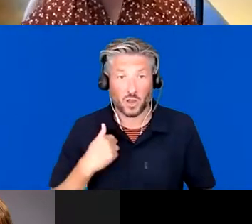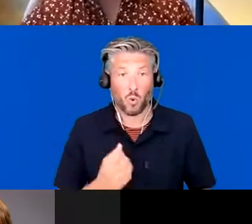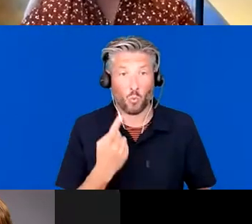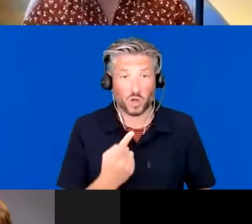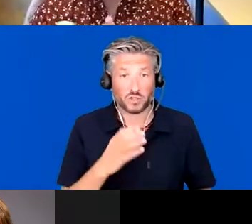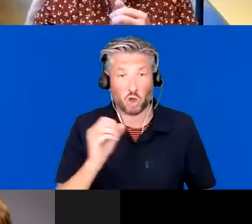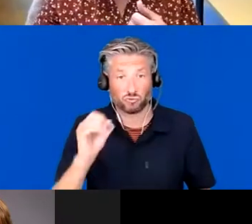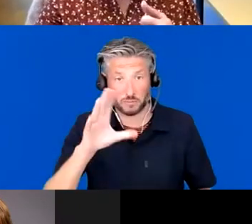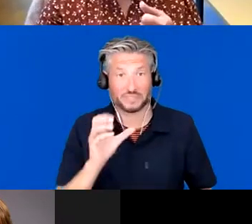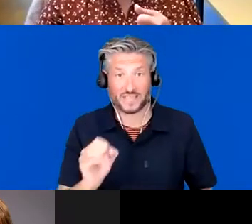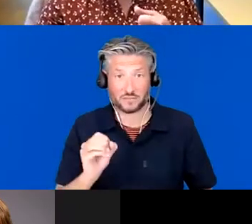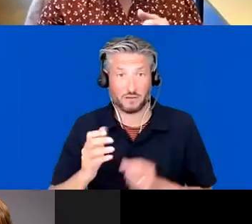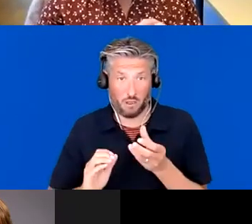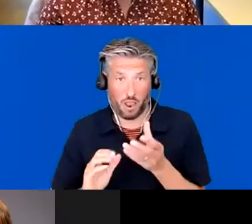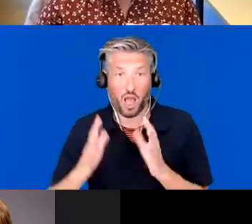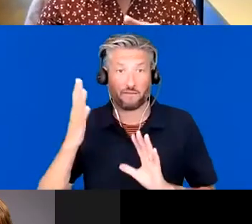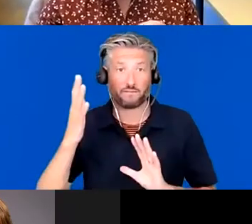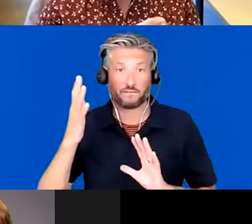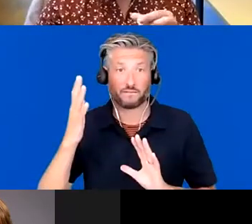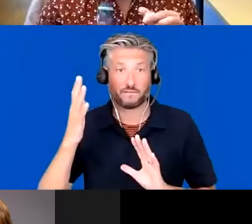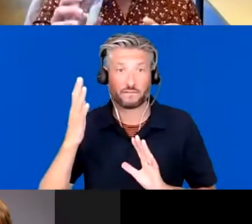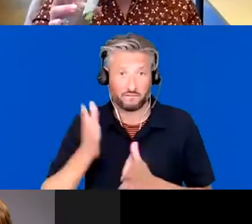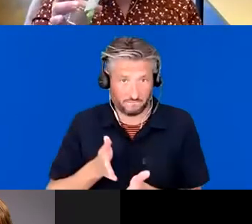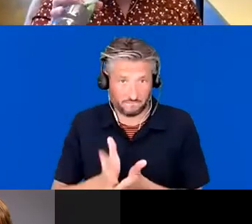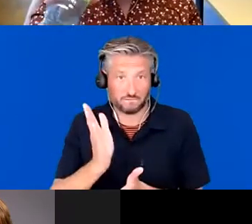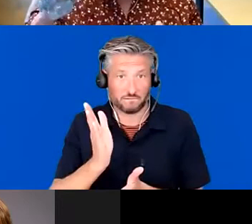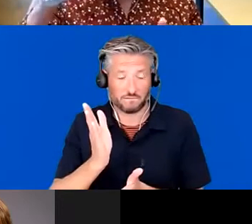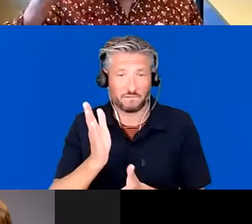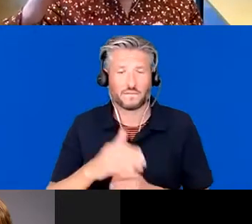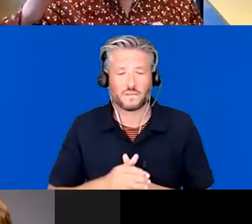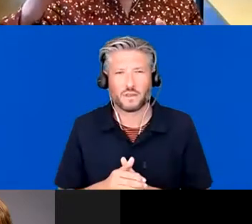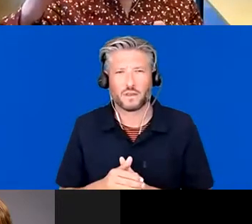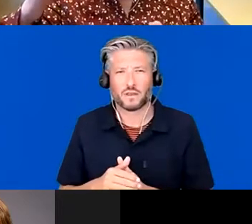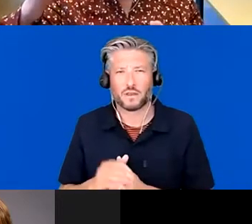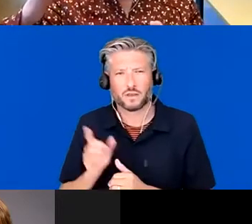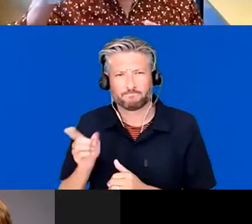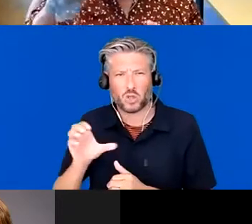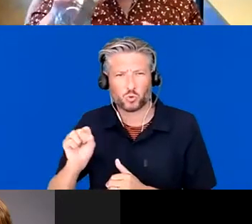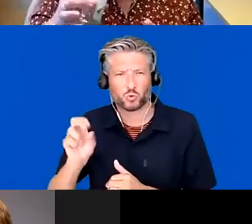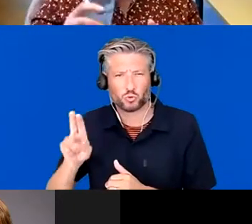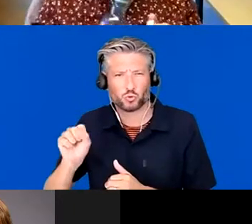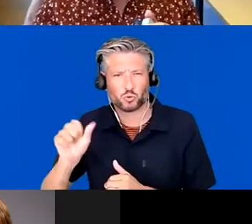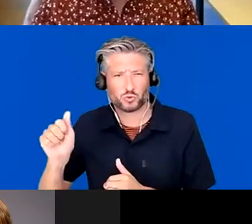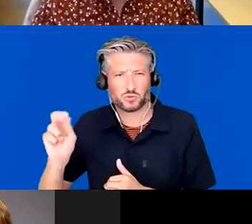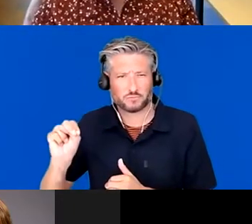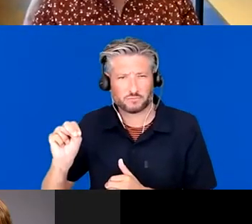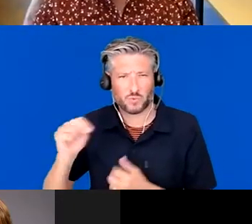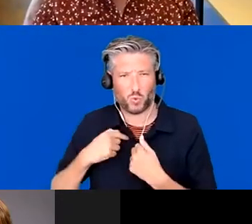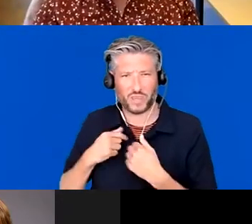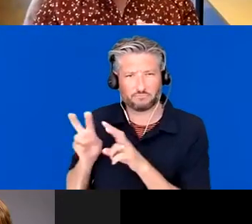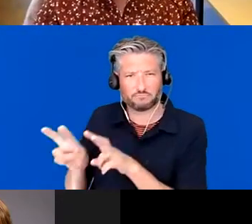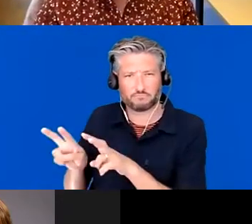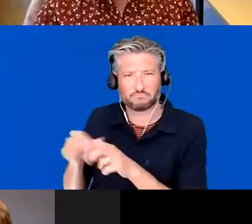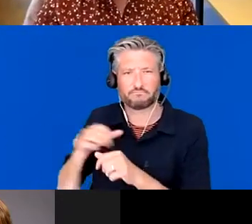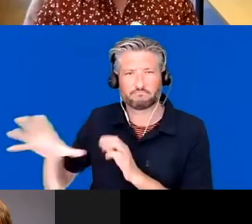of recreate a live experience. And this was also actually inspired by Susan. But we were thinking that in terms, of course,